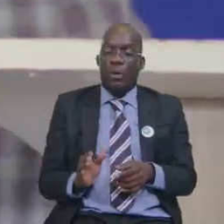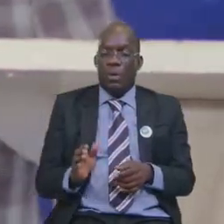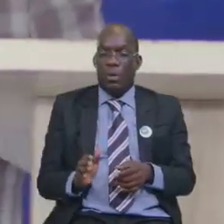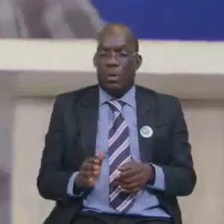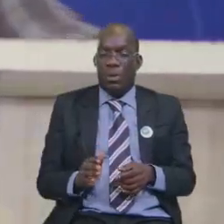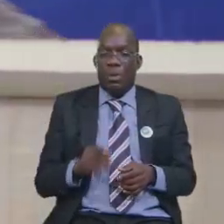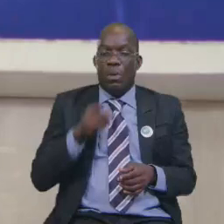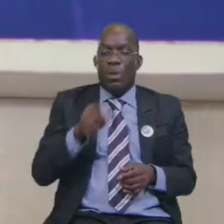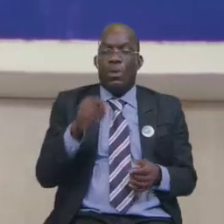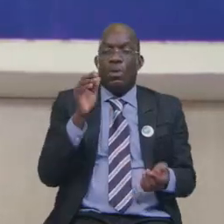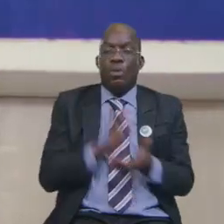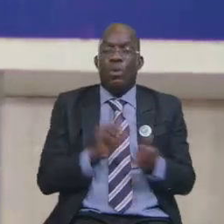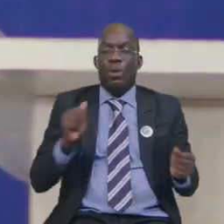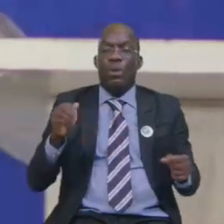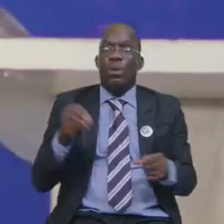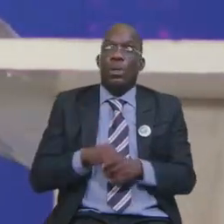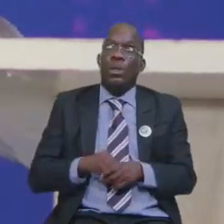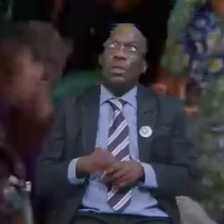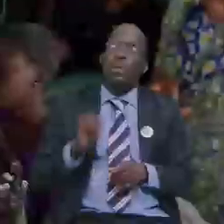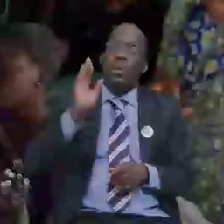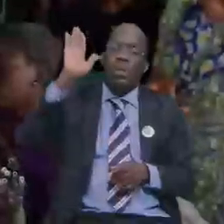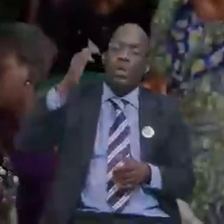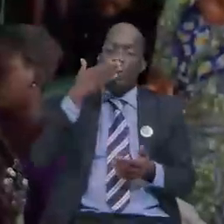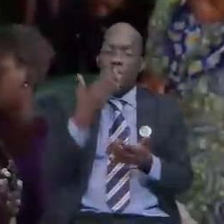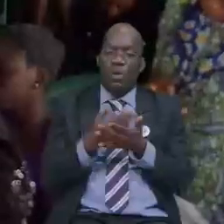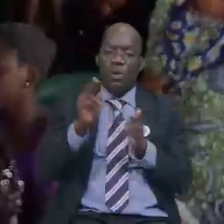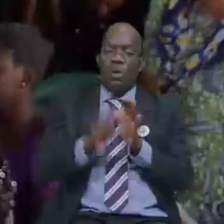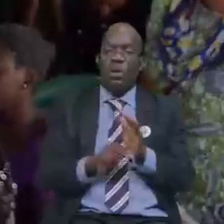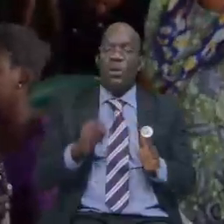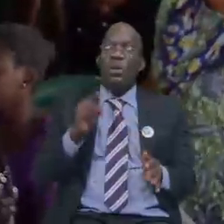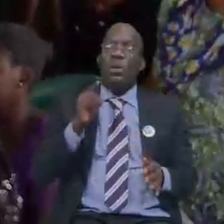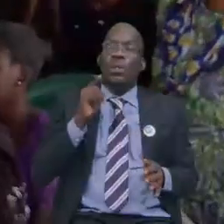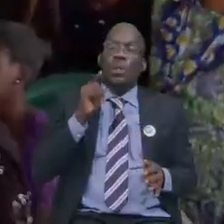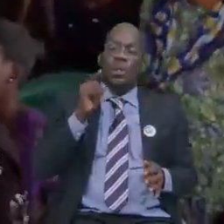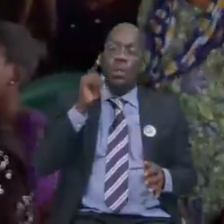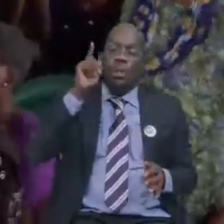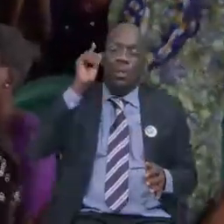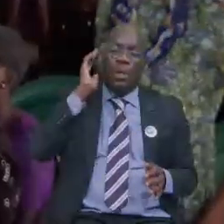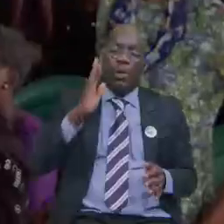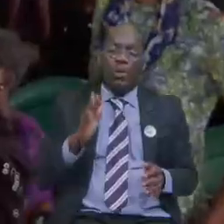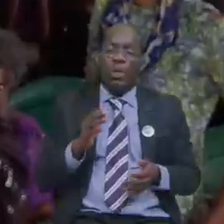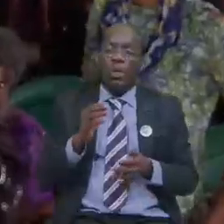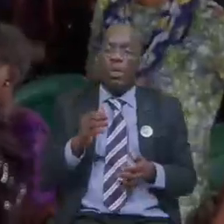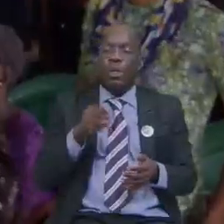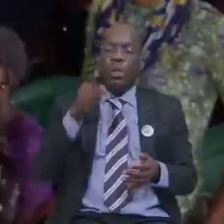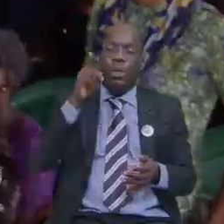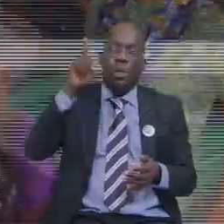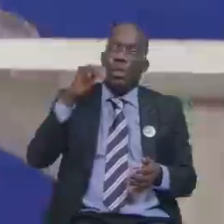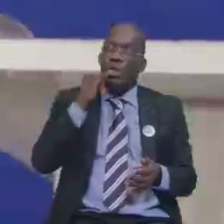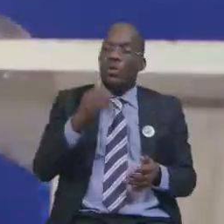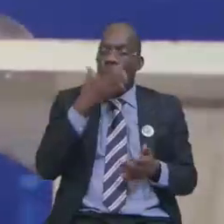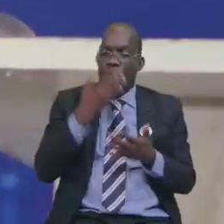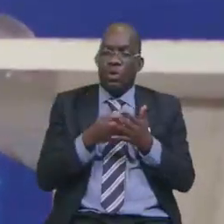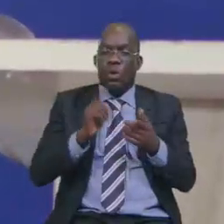You believe in His goodness. He is good to all. He is good to all.